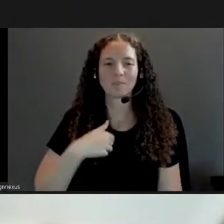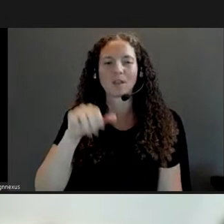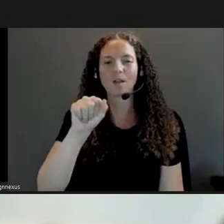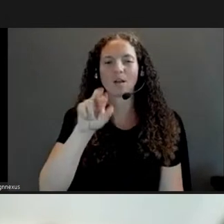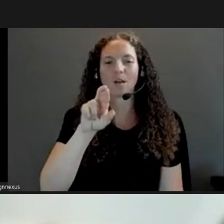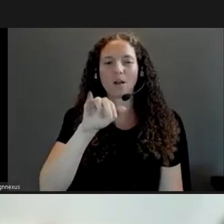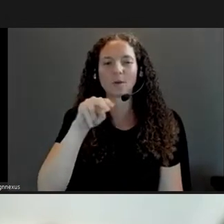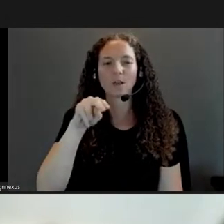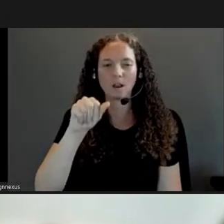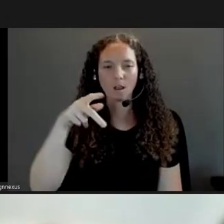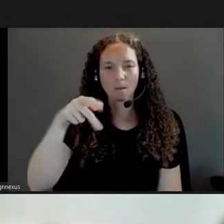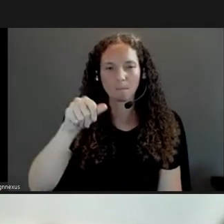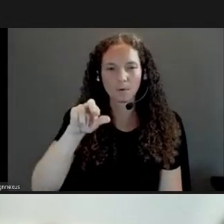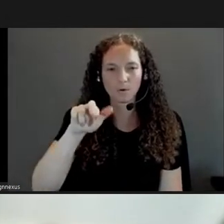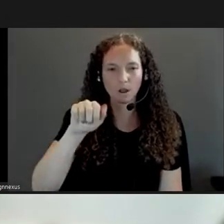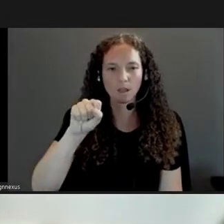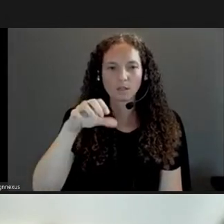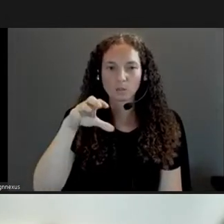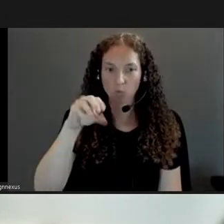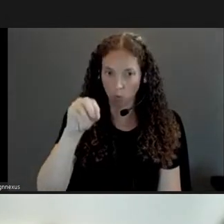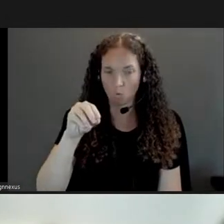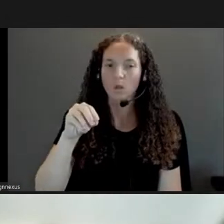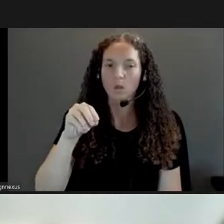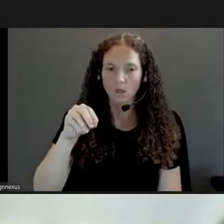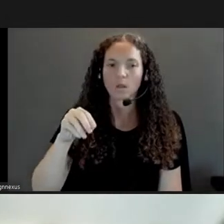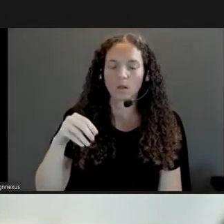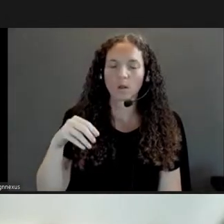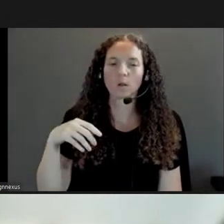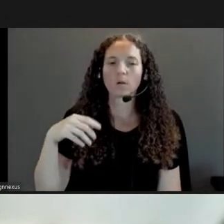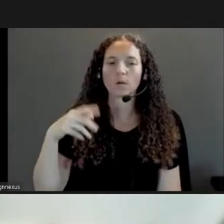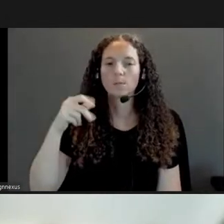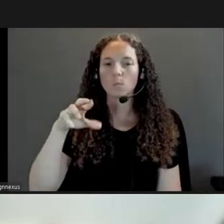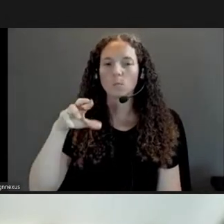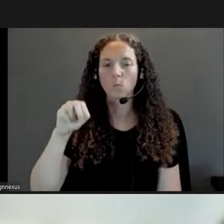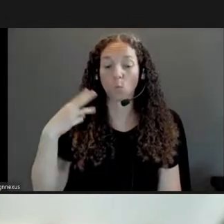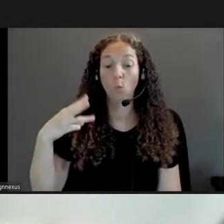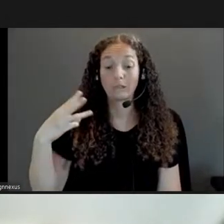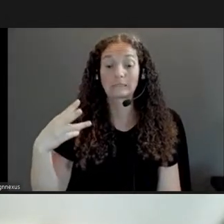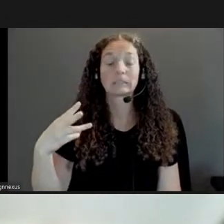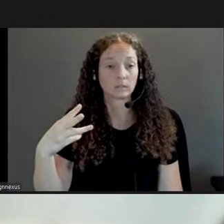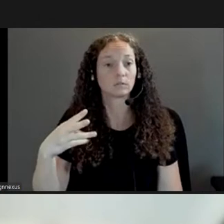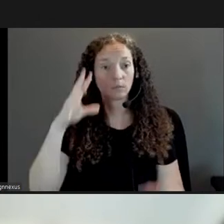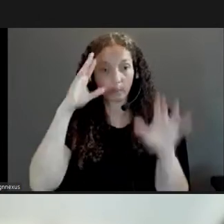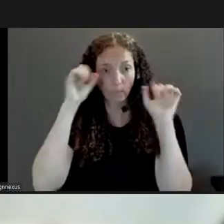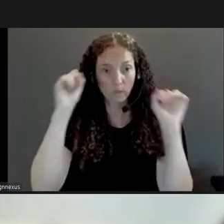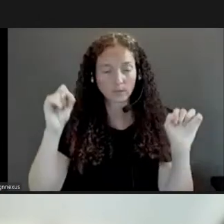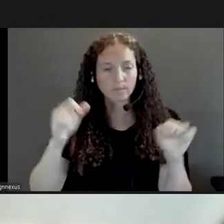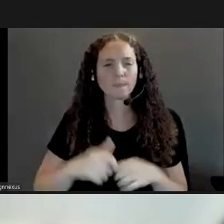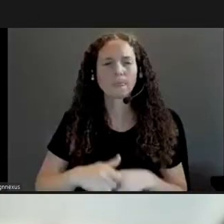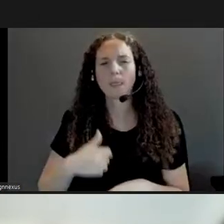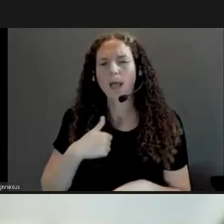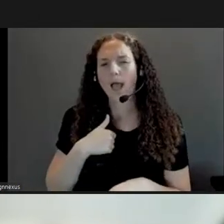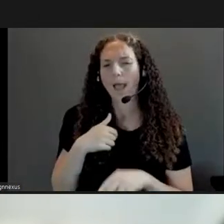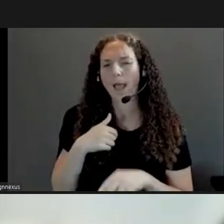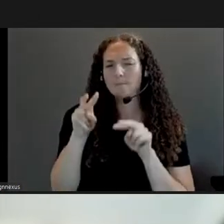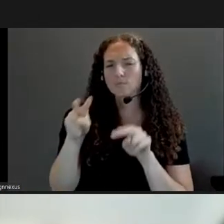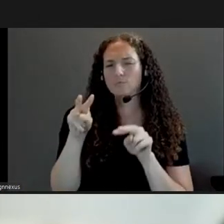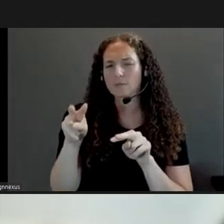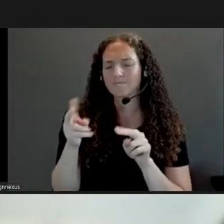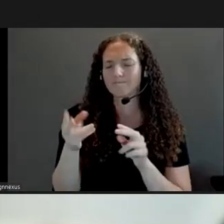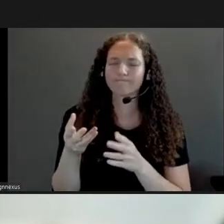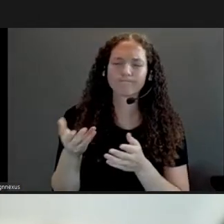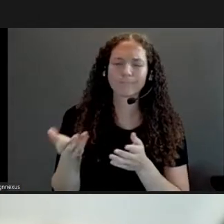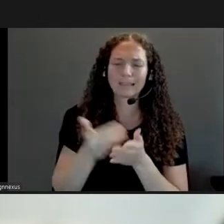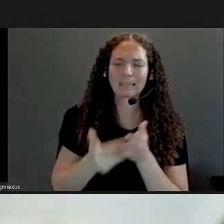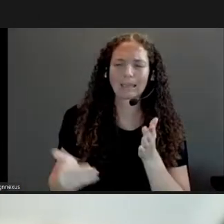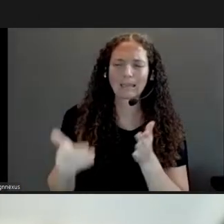I ask again tonight, why do I continue to read in the press about the 70% increase in service? It's honestly offensive at